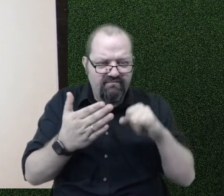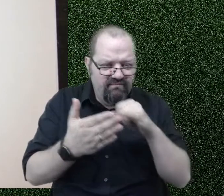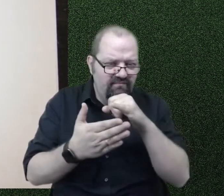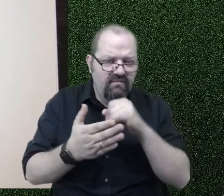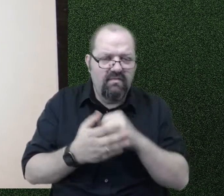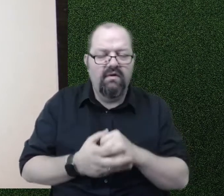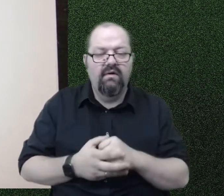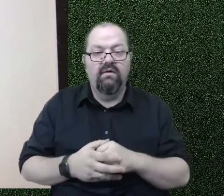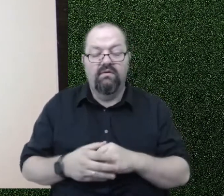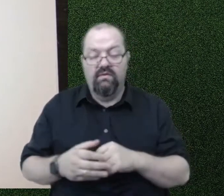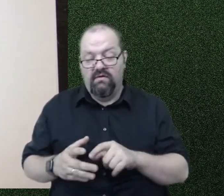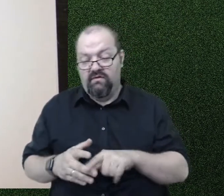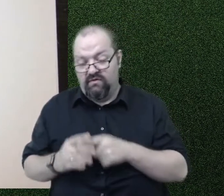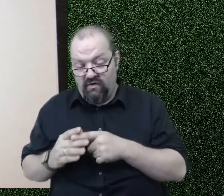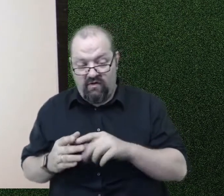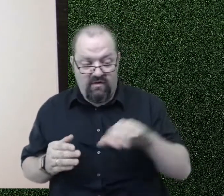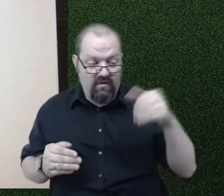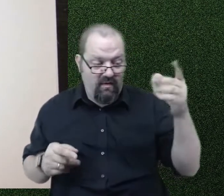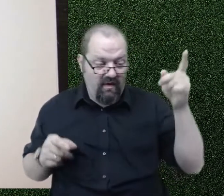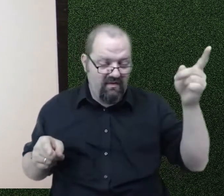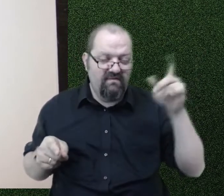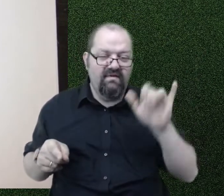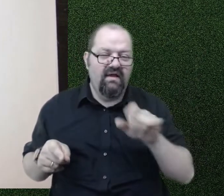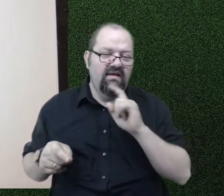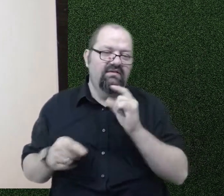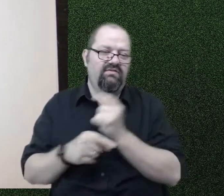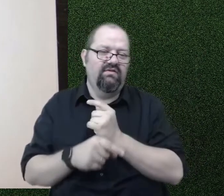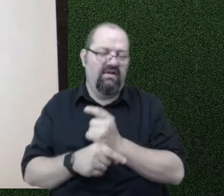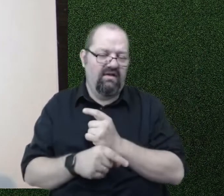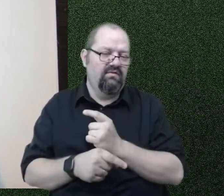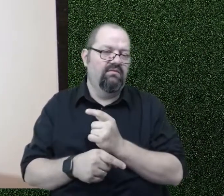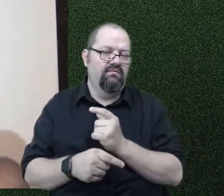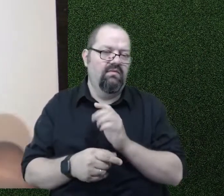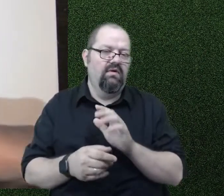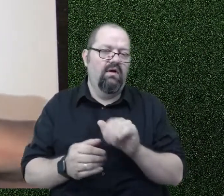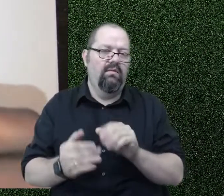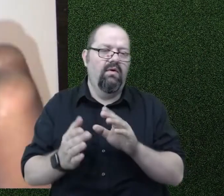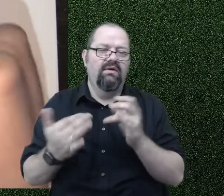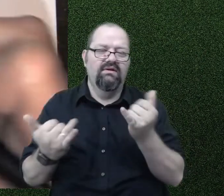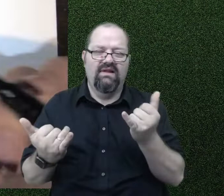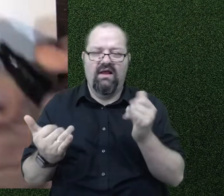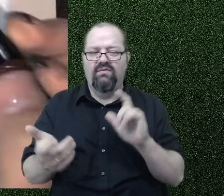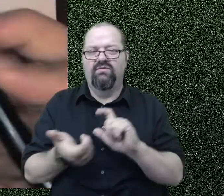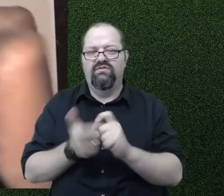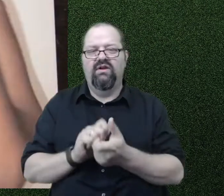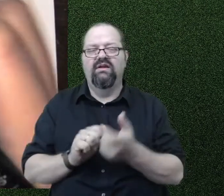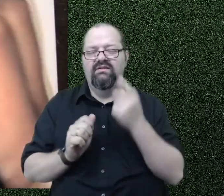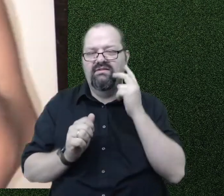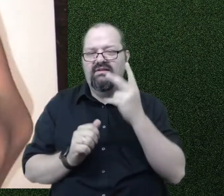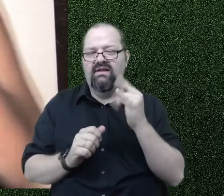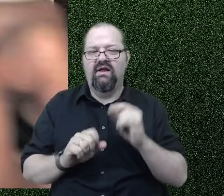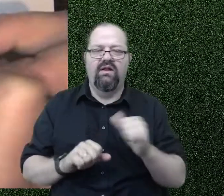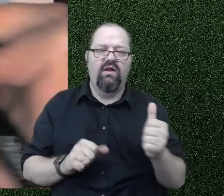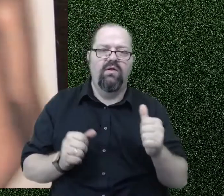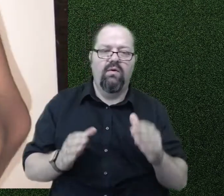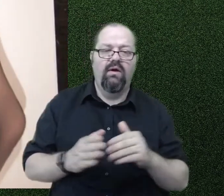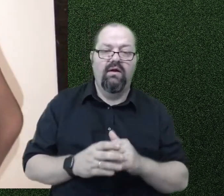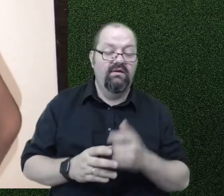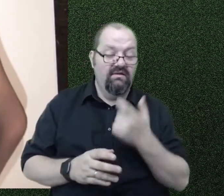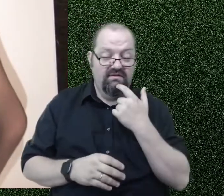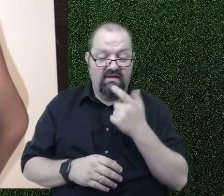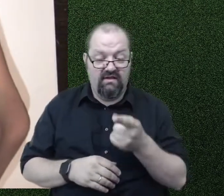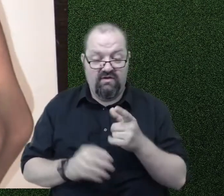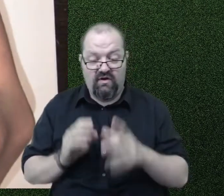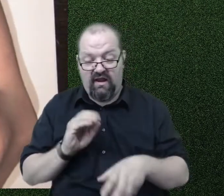ended up. That's the geometric approach. Now let me do it in more abstract terms. So let's say if we're adding u and v,